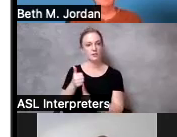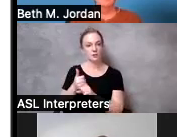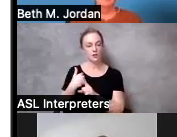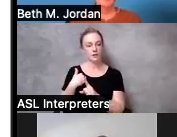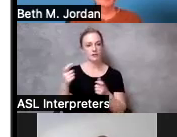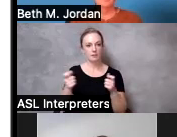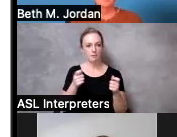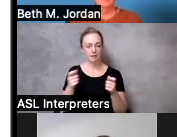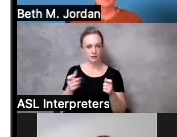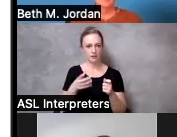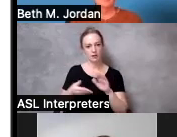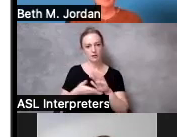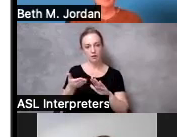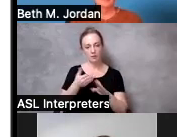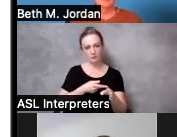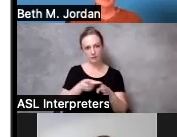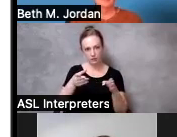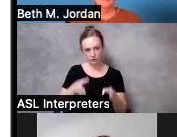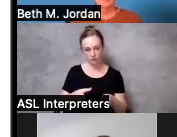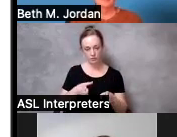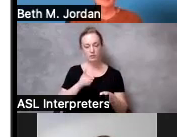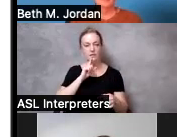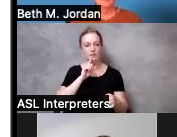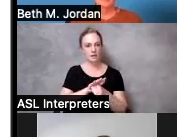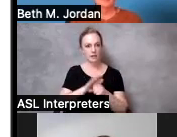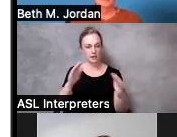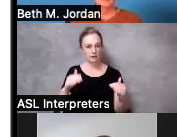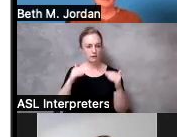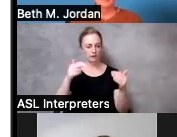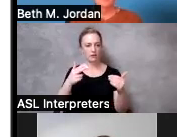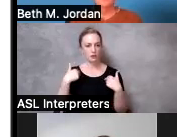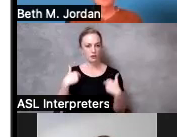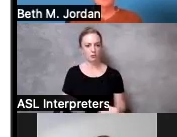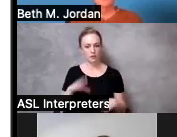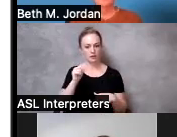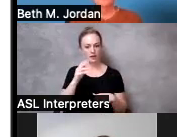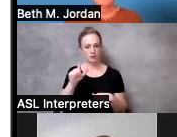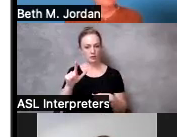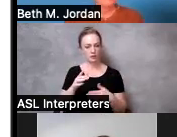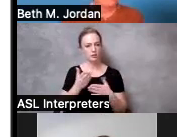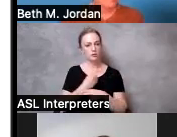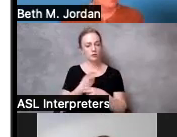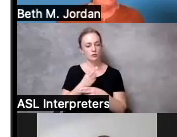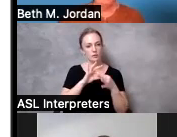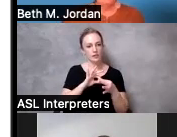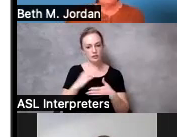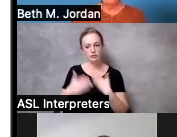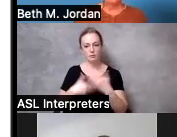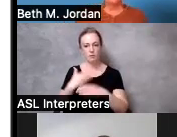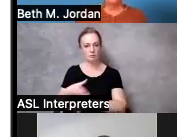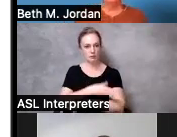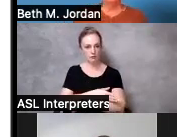operations professional dedicated to elevating human capital through relationships and process improvements to